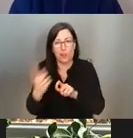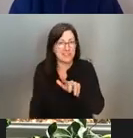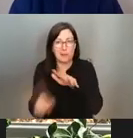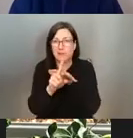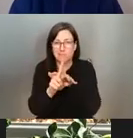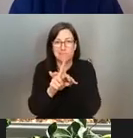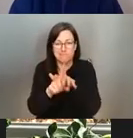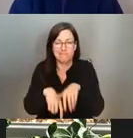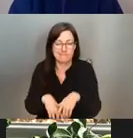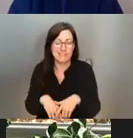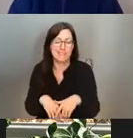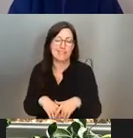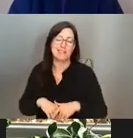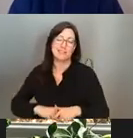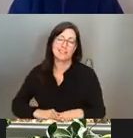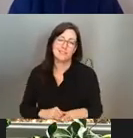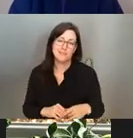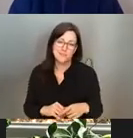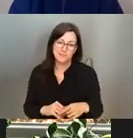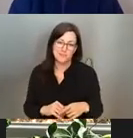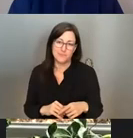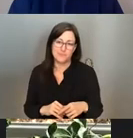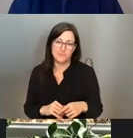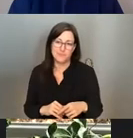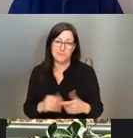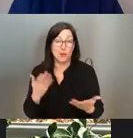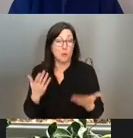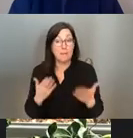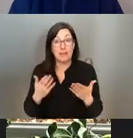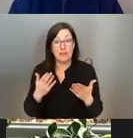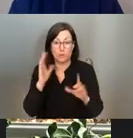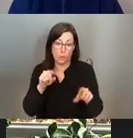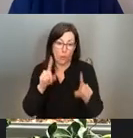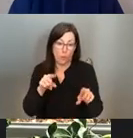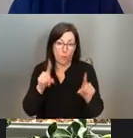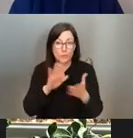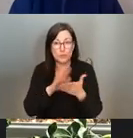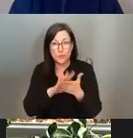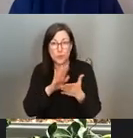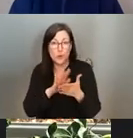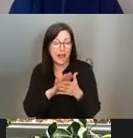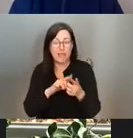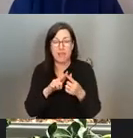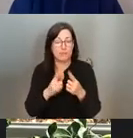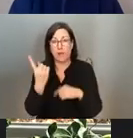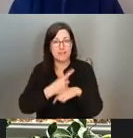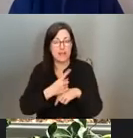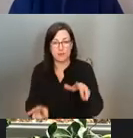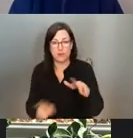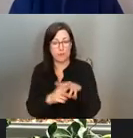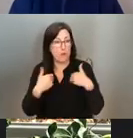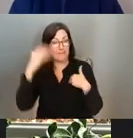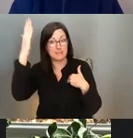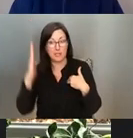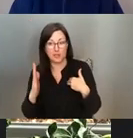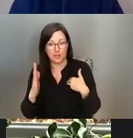for instance, we have a special speaker for the day and we didn't know about it till that morning. This